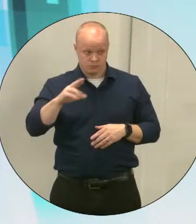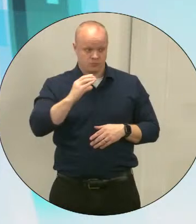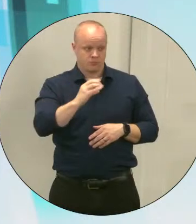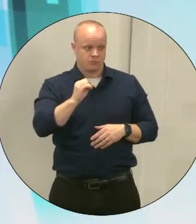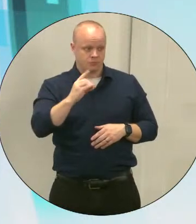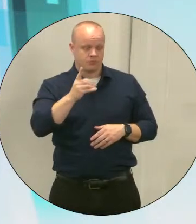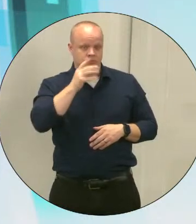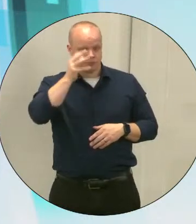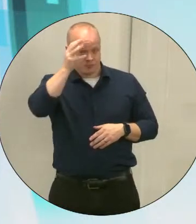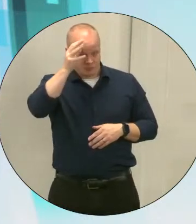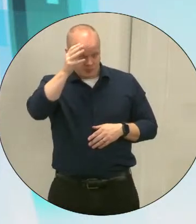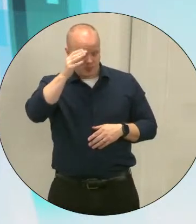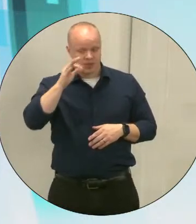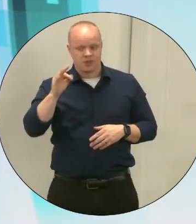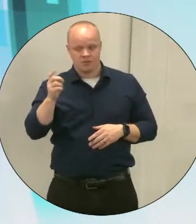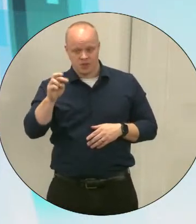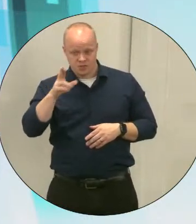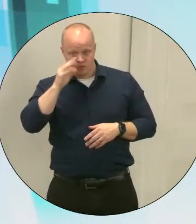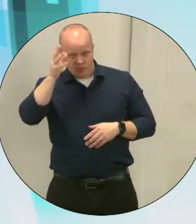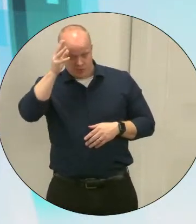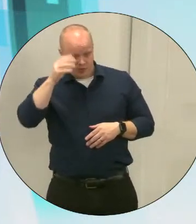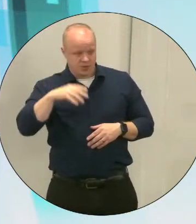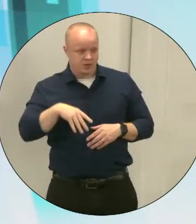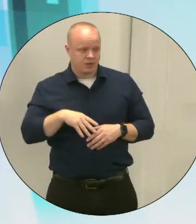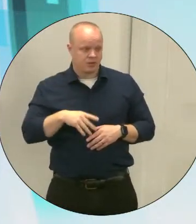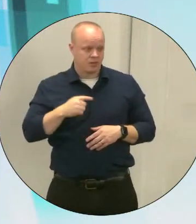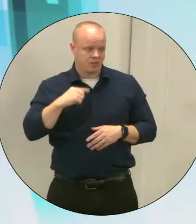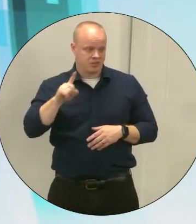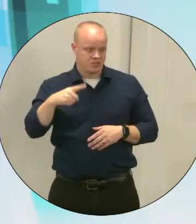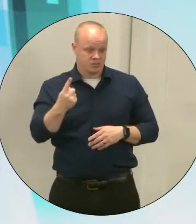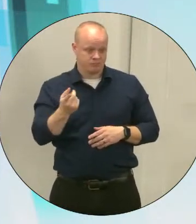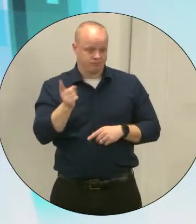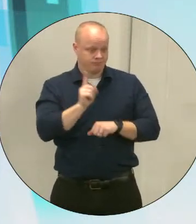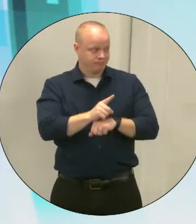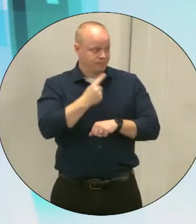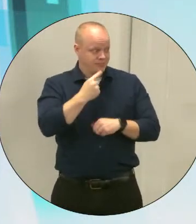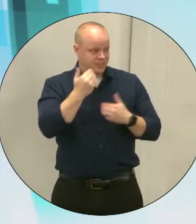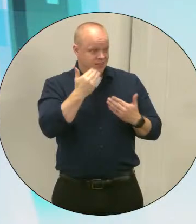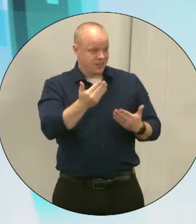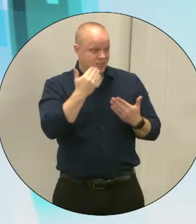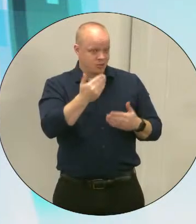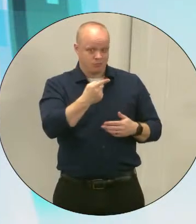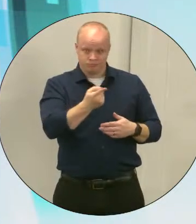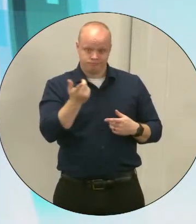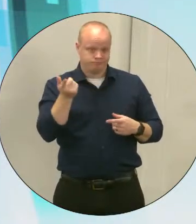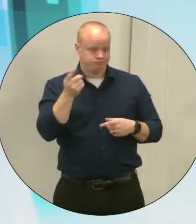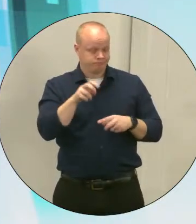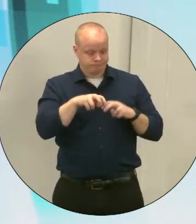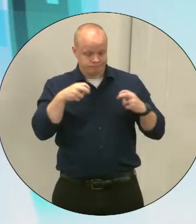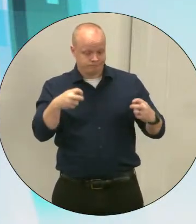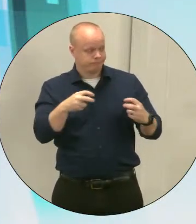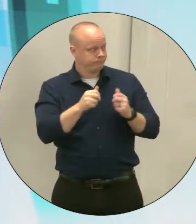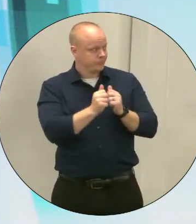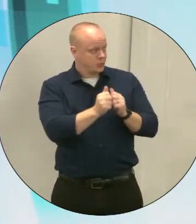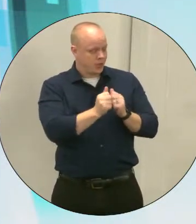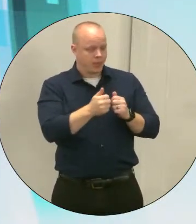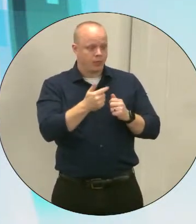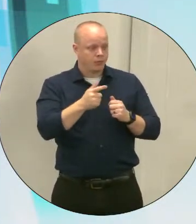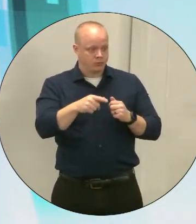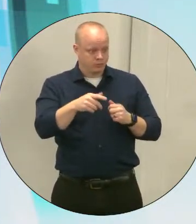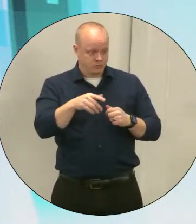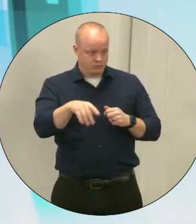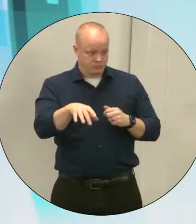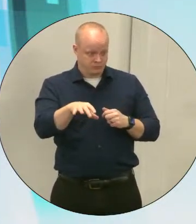CCSD parent and foster parent. I just wanted to come up and say thank you, guys. You came together and you did the right thing, and you found